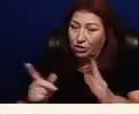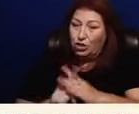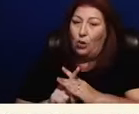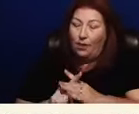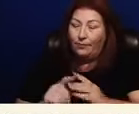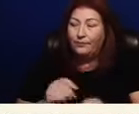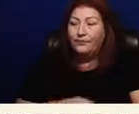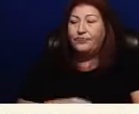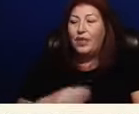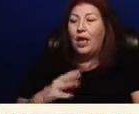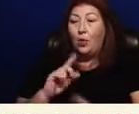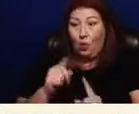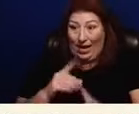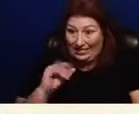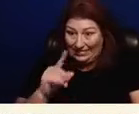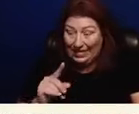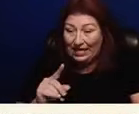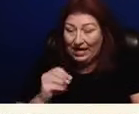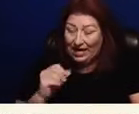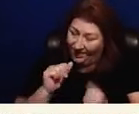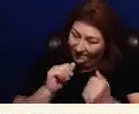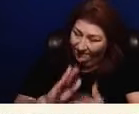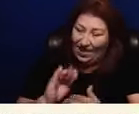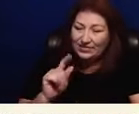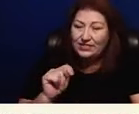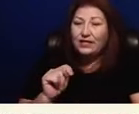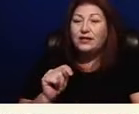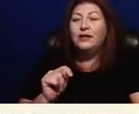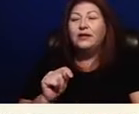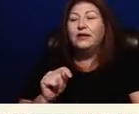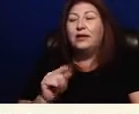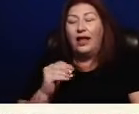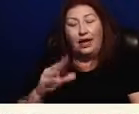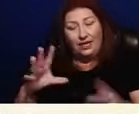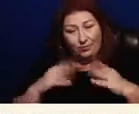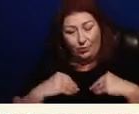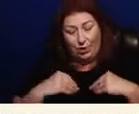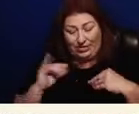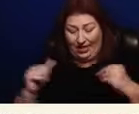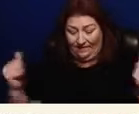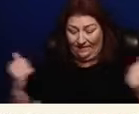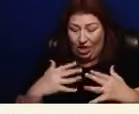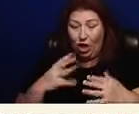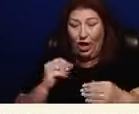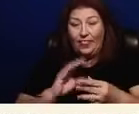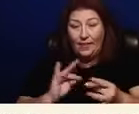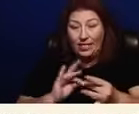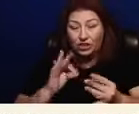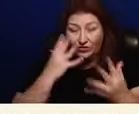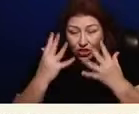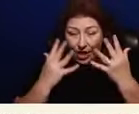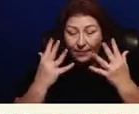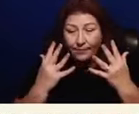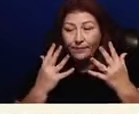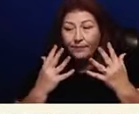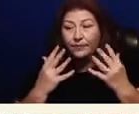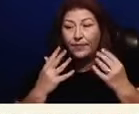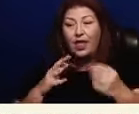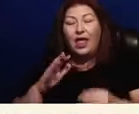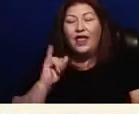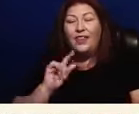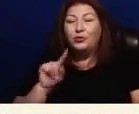then when I did and I faced it and I turned and faced it and embraced the fear, embraced the messages of shame, that was the